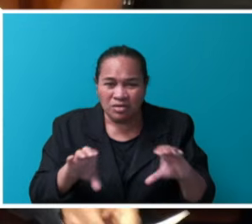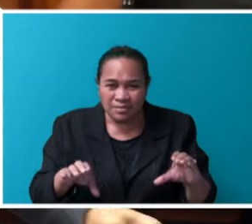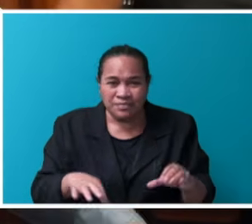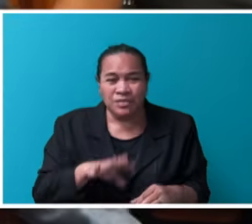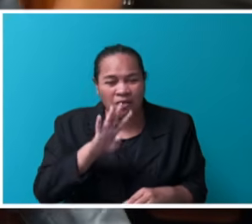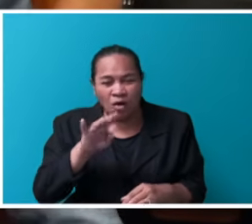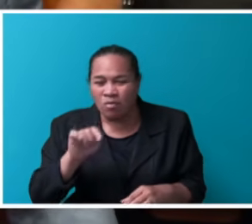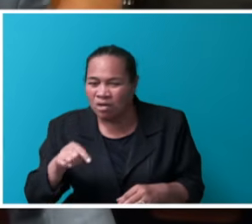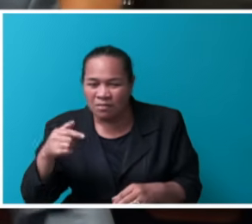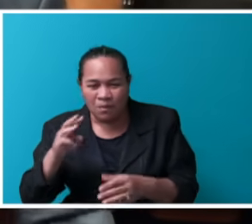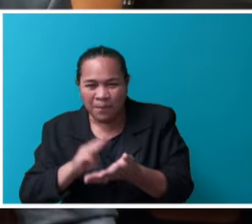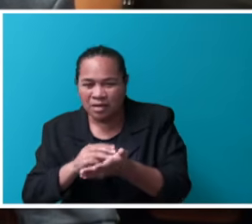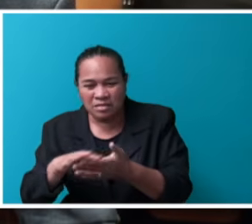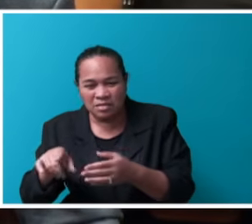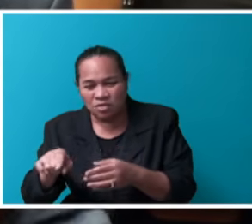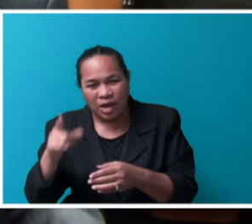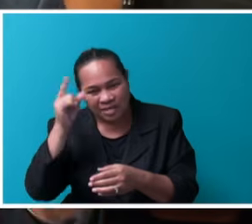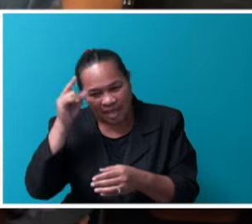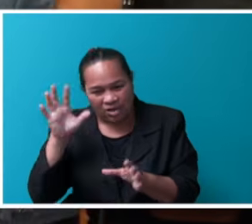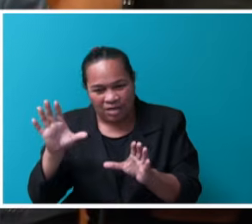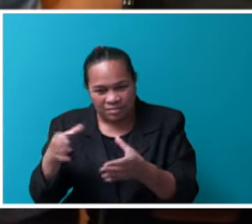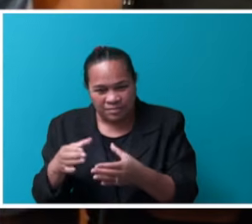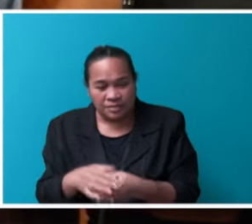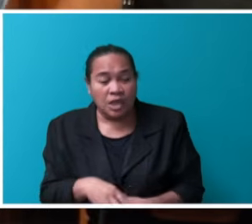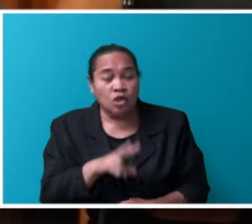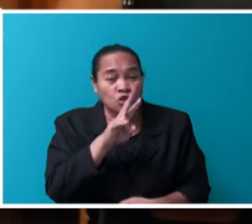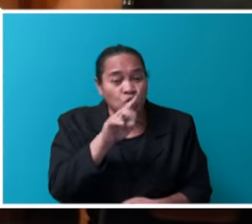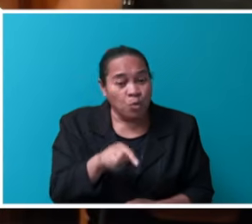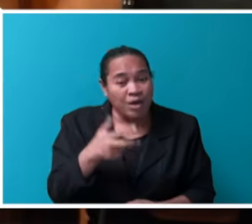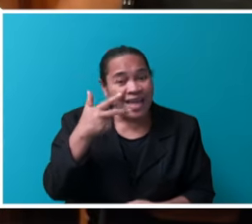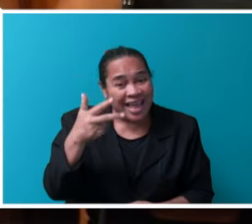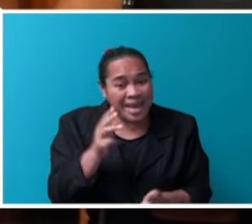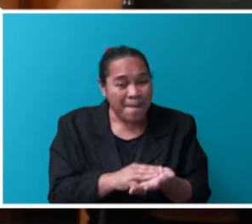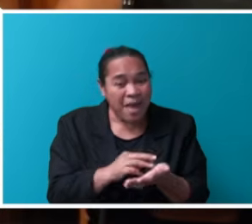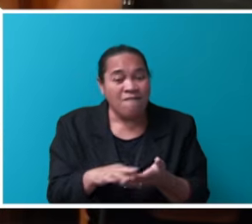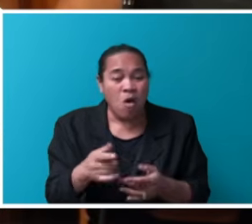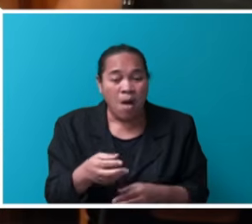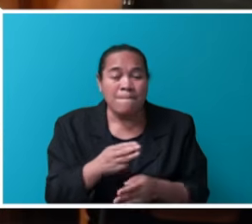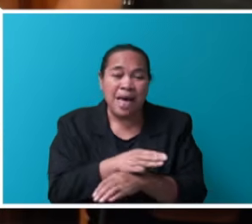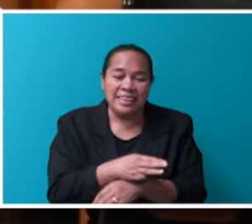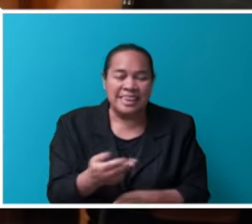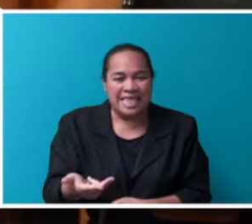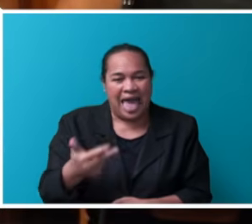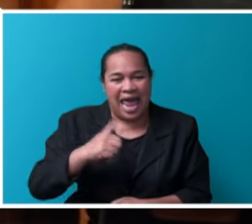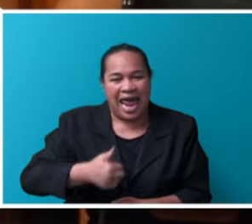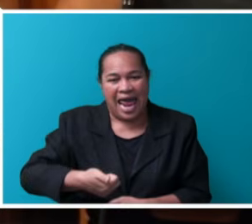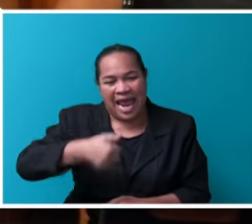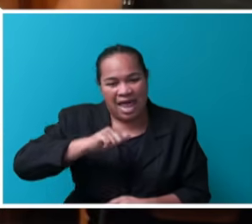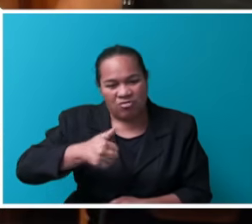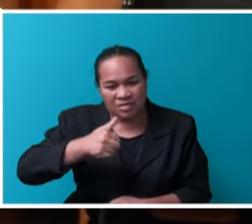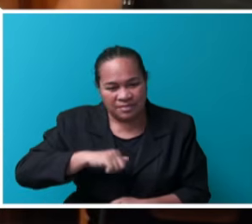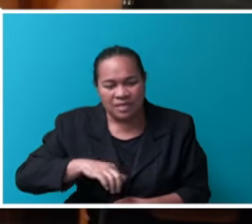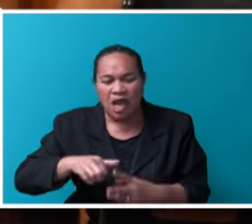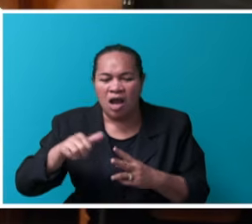Ethnic Affairs Board. We have also provided $2.8 million for monthly allowances for Turangani Koro, almost $2 million for Matni